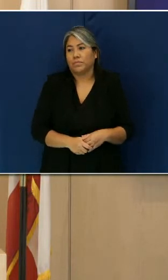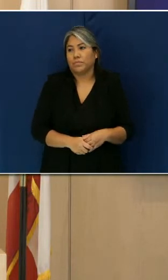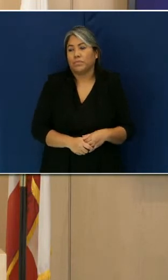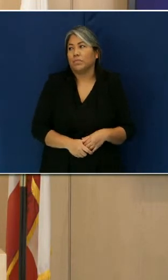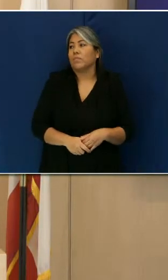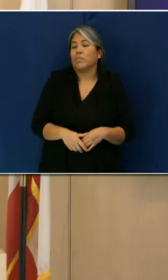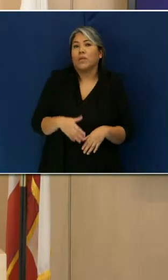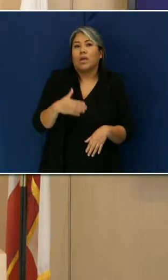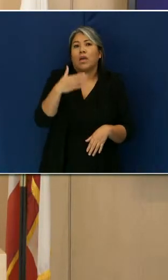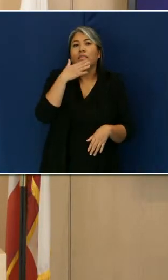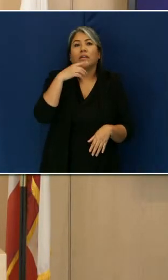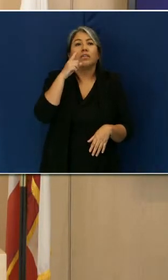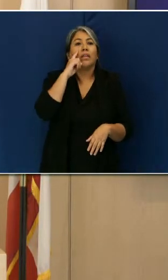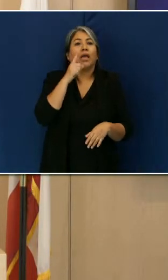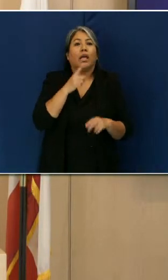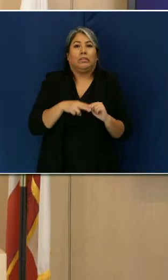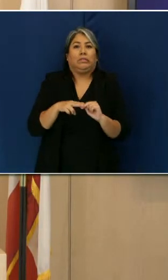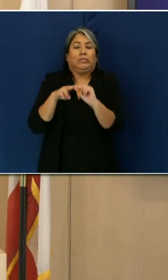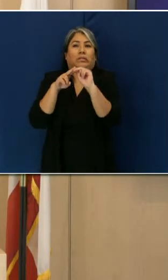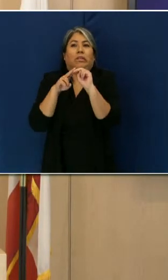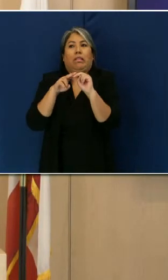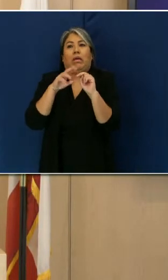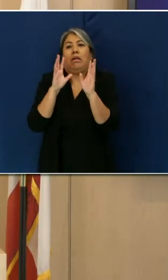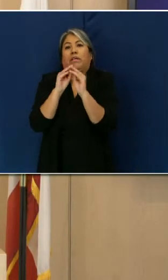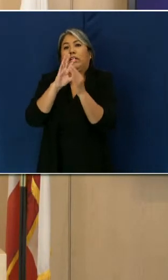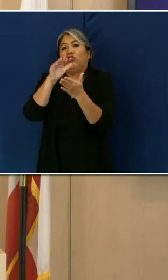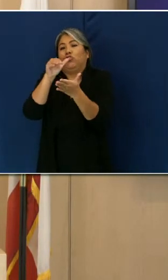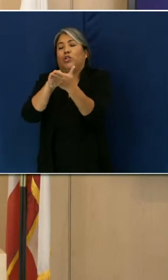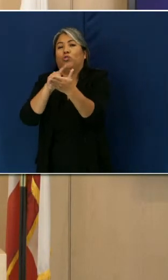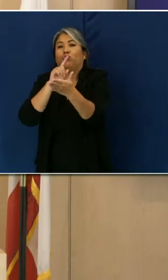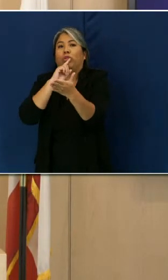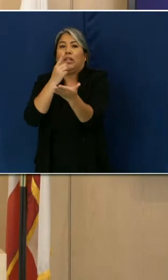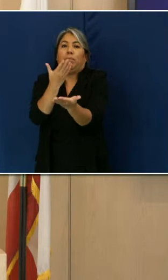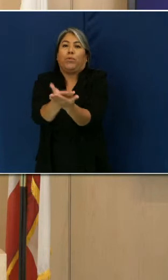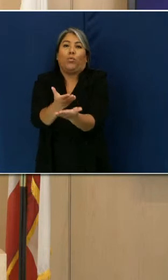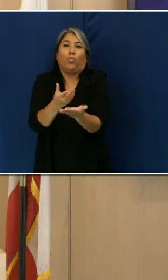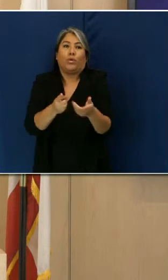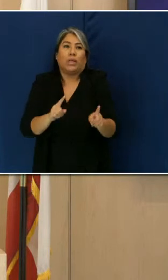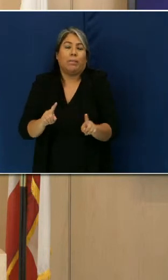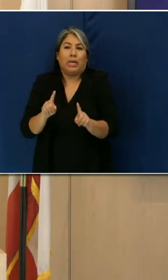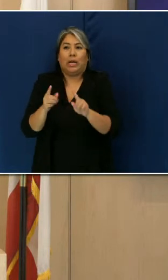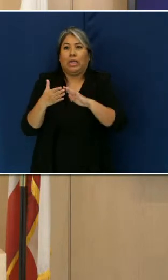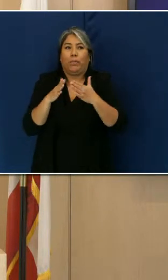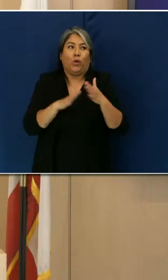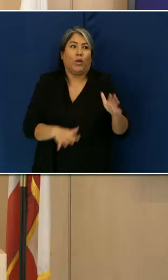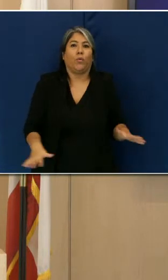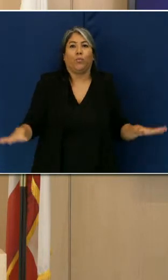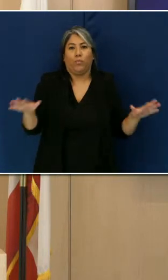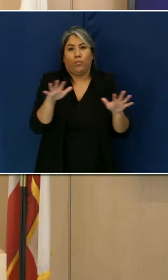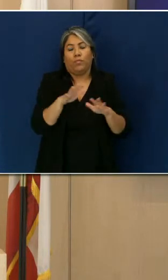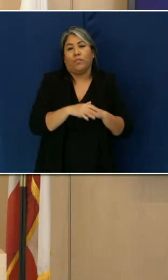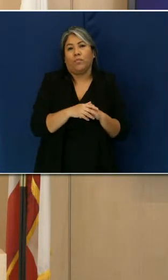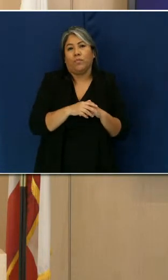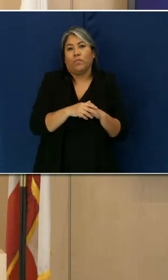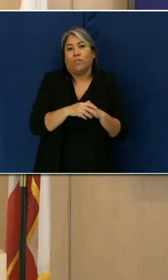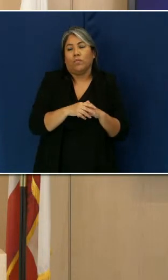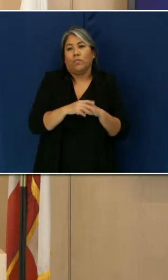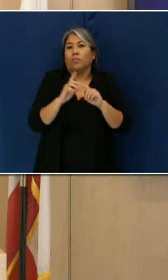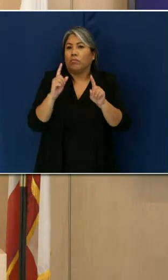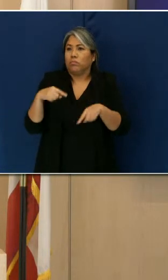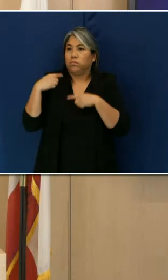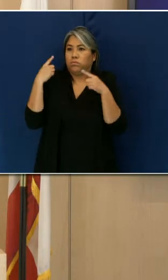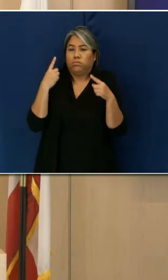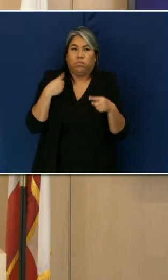Thanks. I think the increased number of cases at the convention center really reflects what's happening community-wide. We have worked since the beginning to